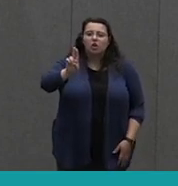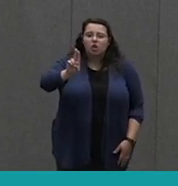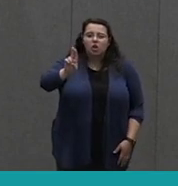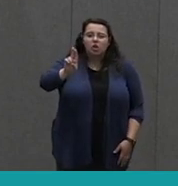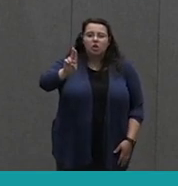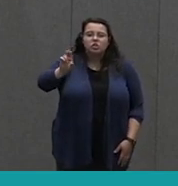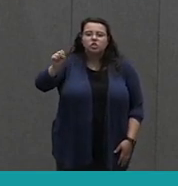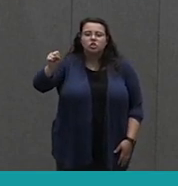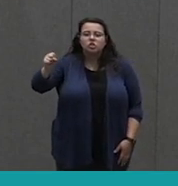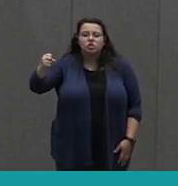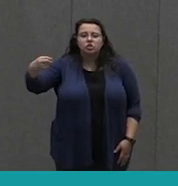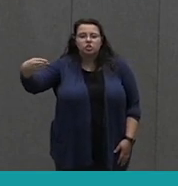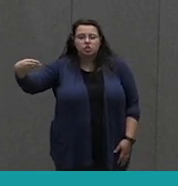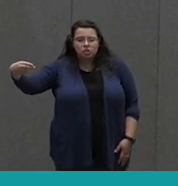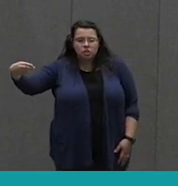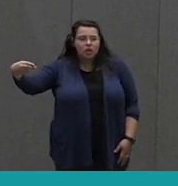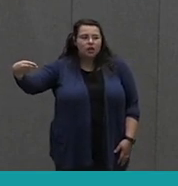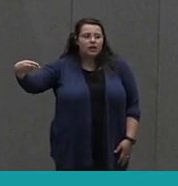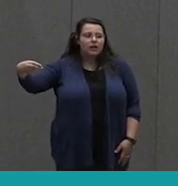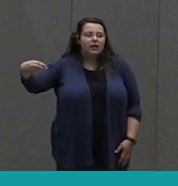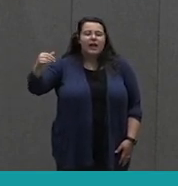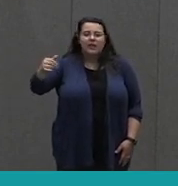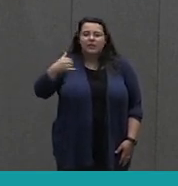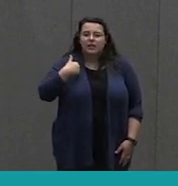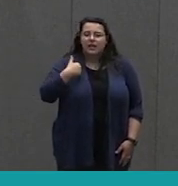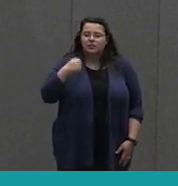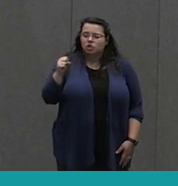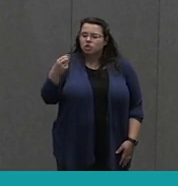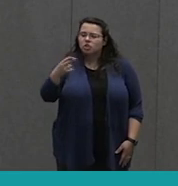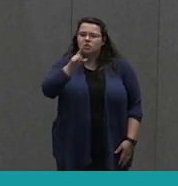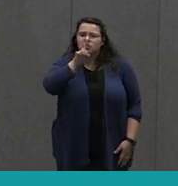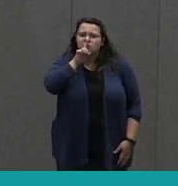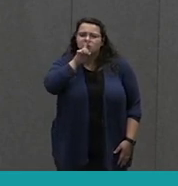back the bags. Squeeze them.